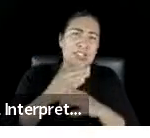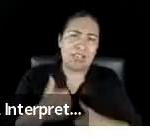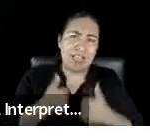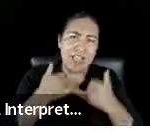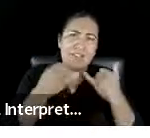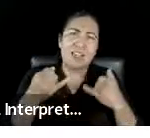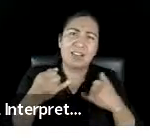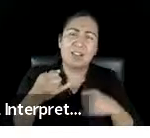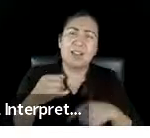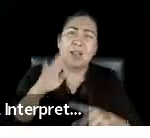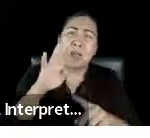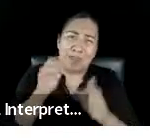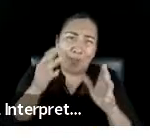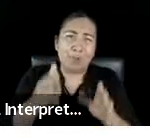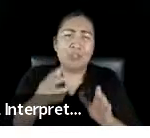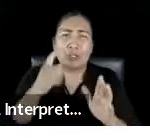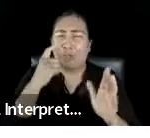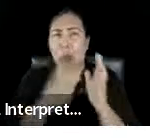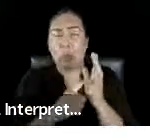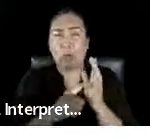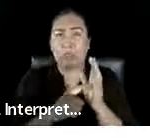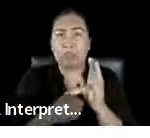signs.